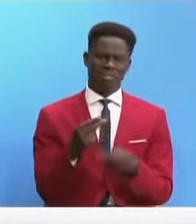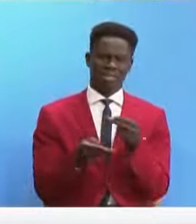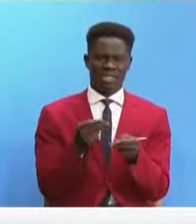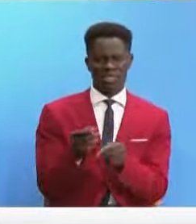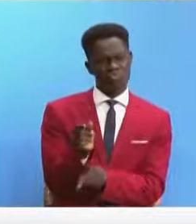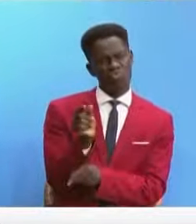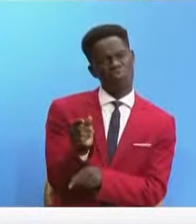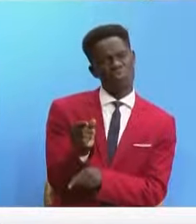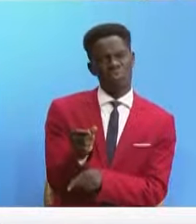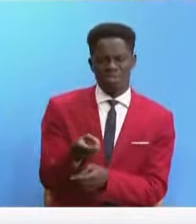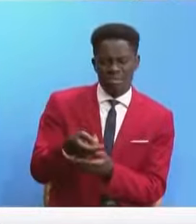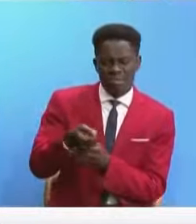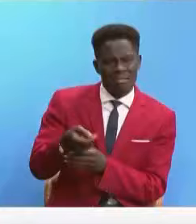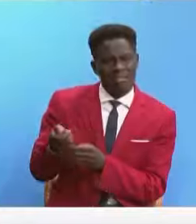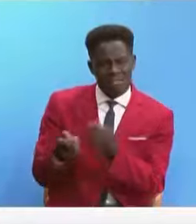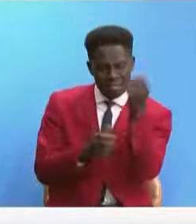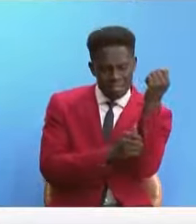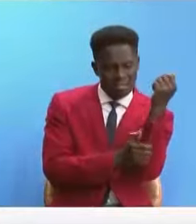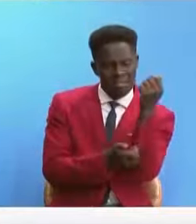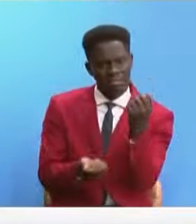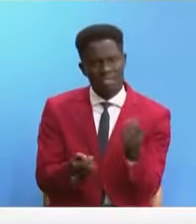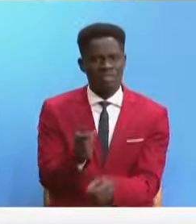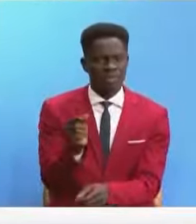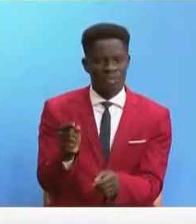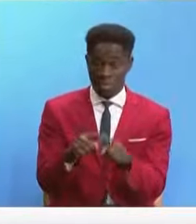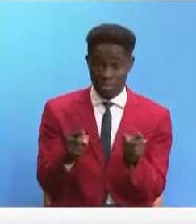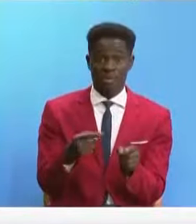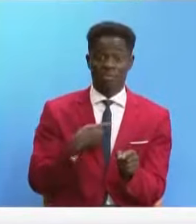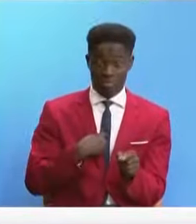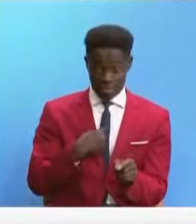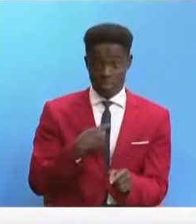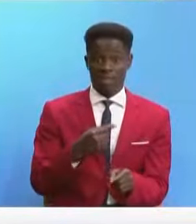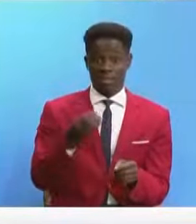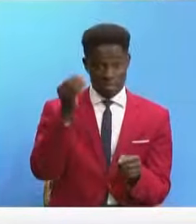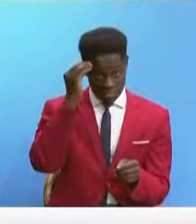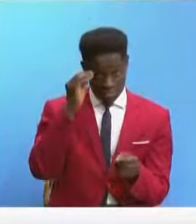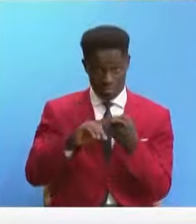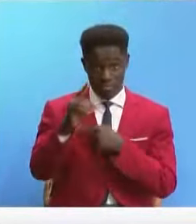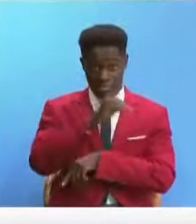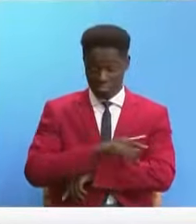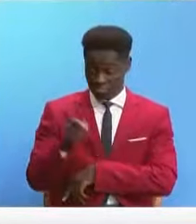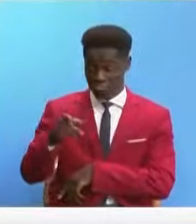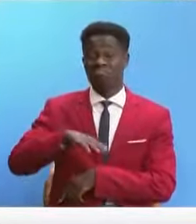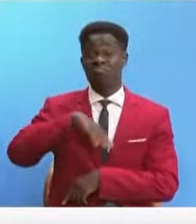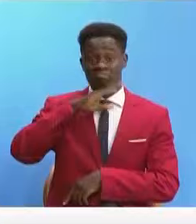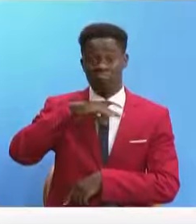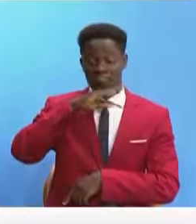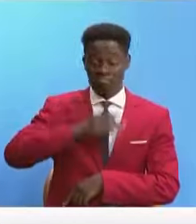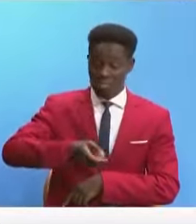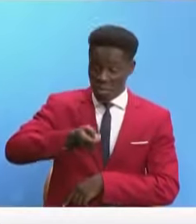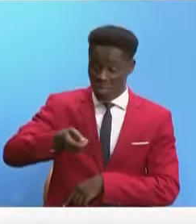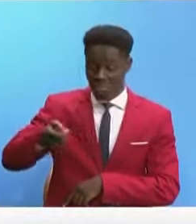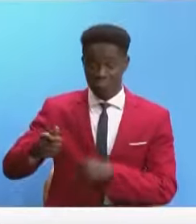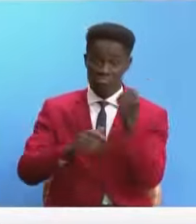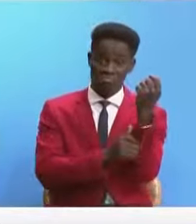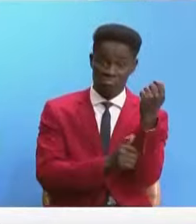I see that you have enough quantity. Yeah. So we are happy and that